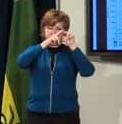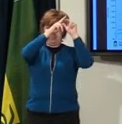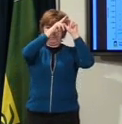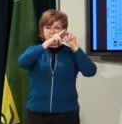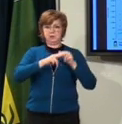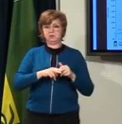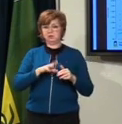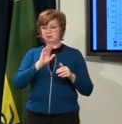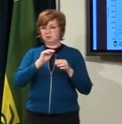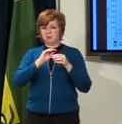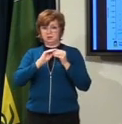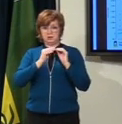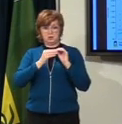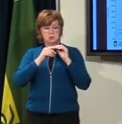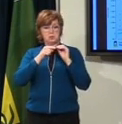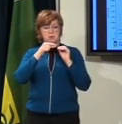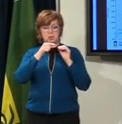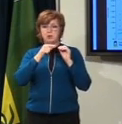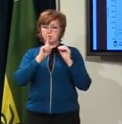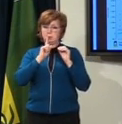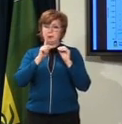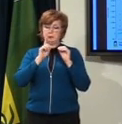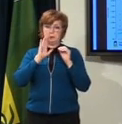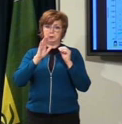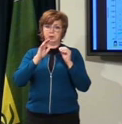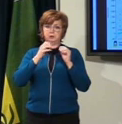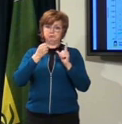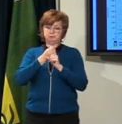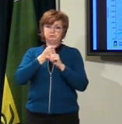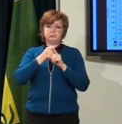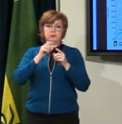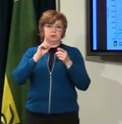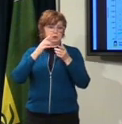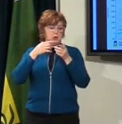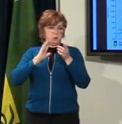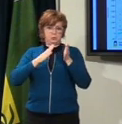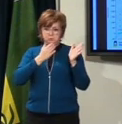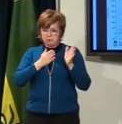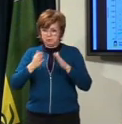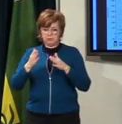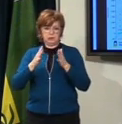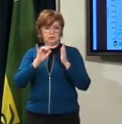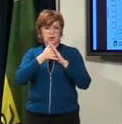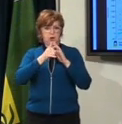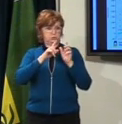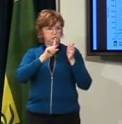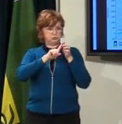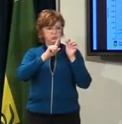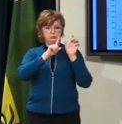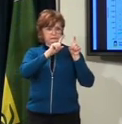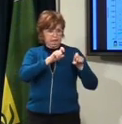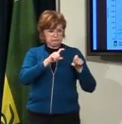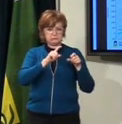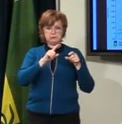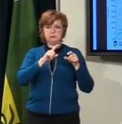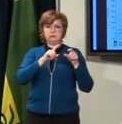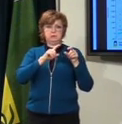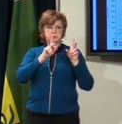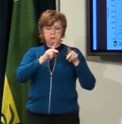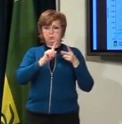directly have an impact on our offensive strategy in terms of contact tracing and testing, and then a certain portion of